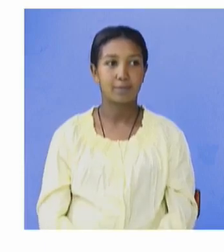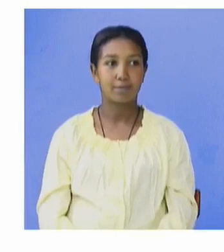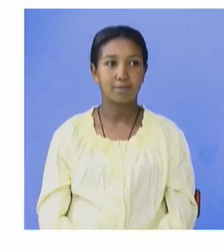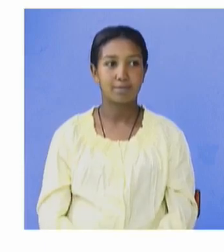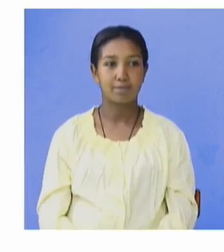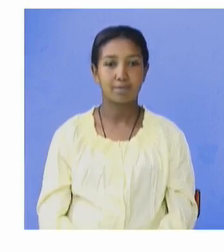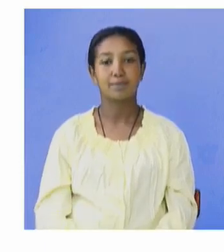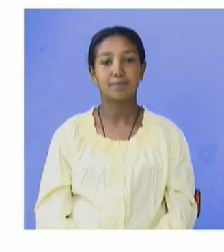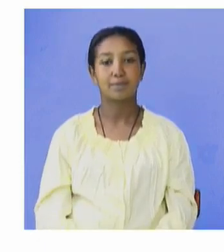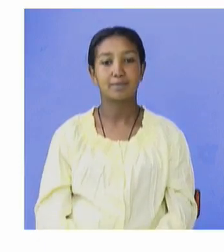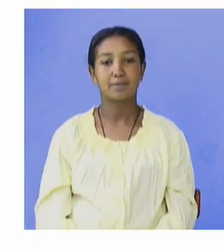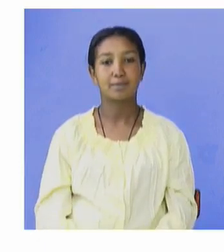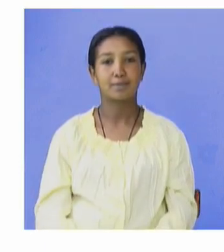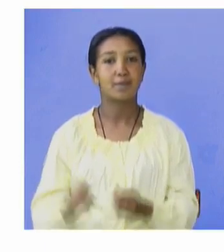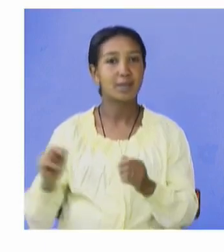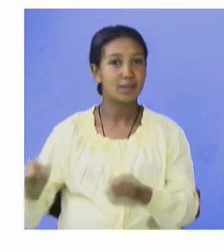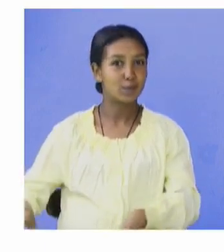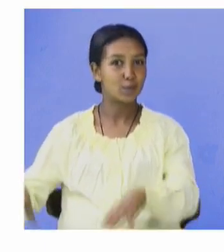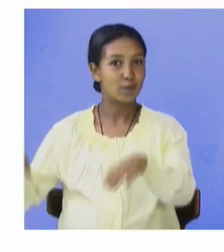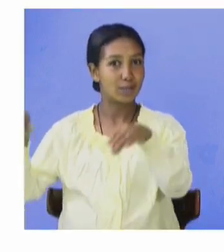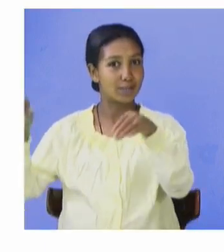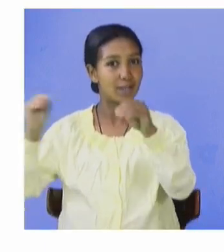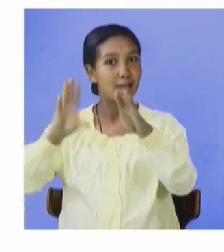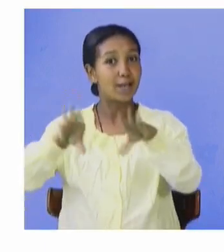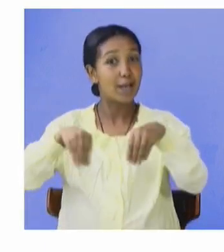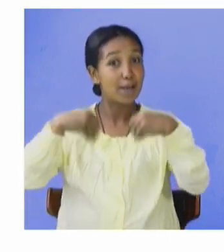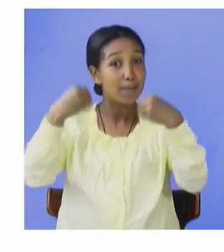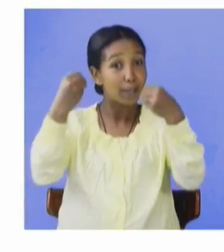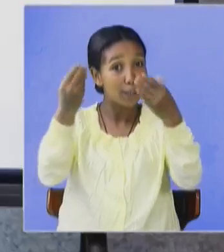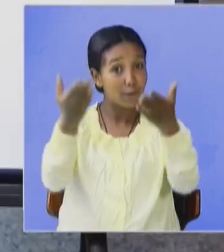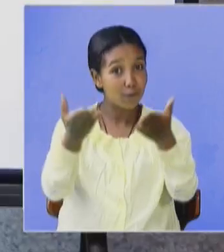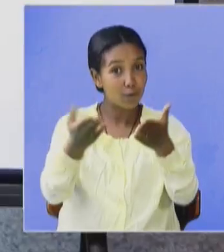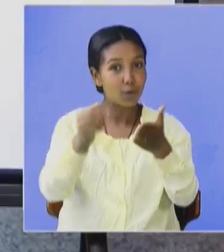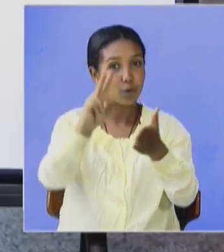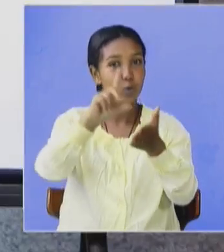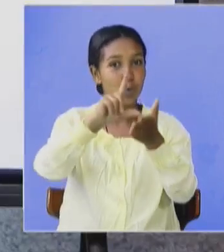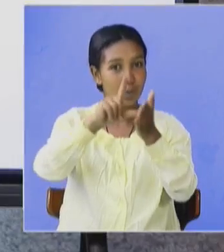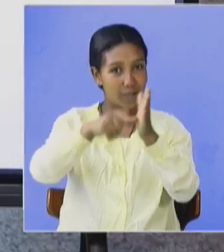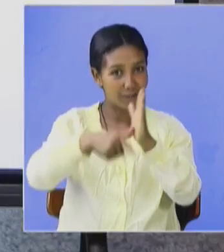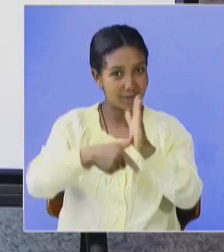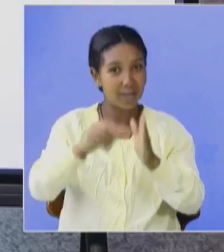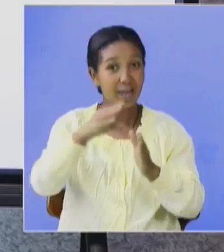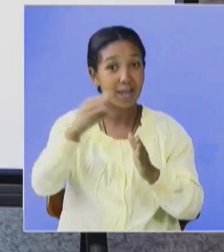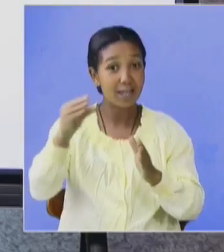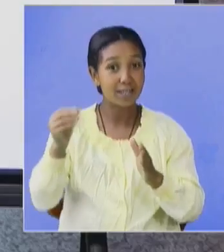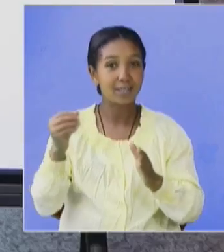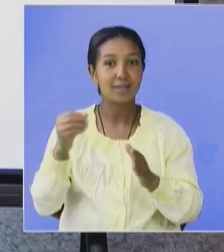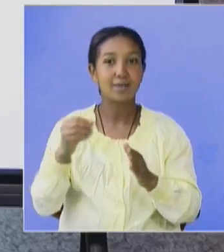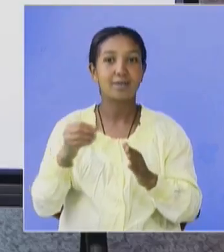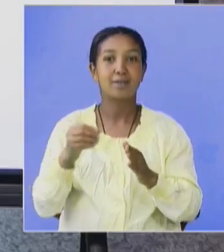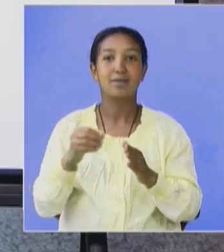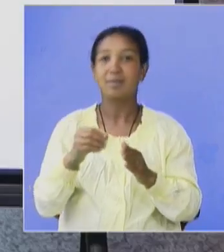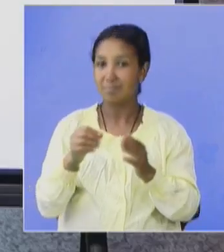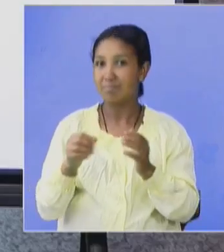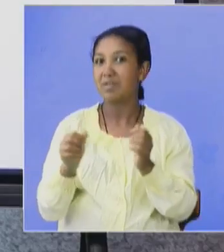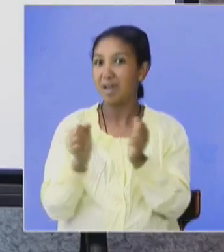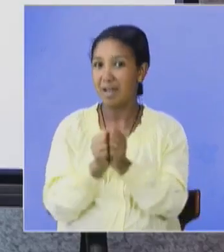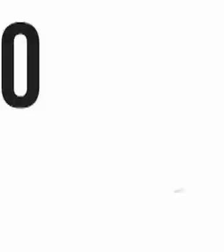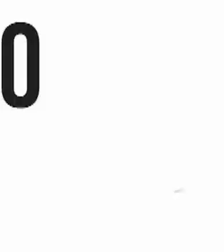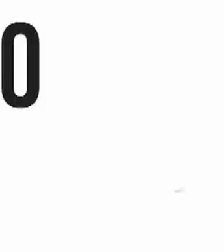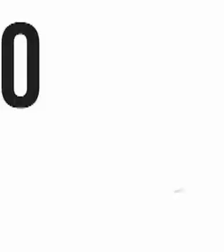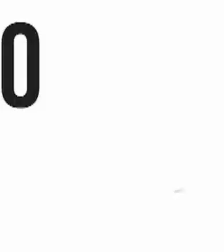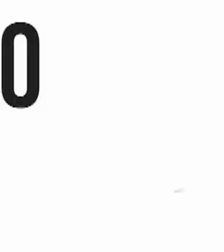fix. Students, let me give you 2 minutes and we are going to practice this